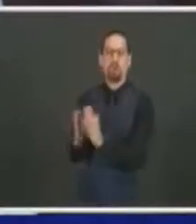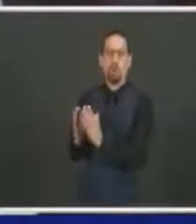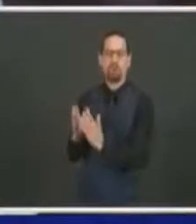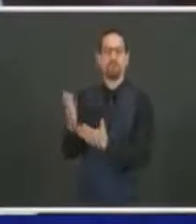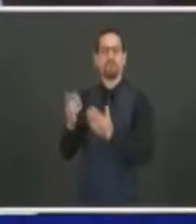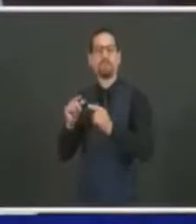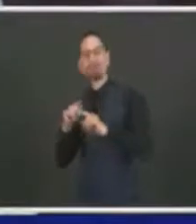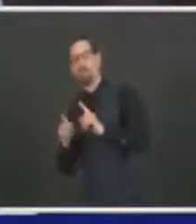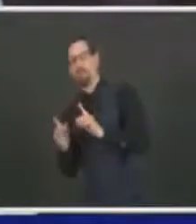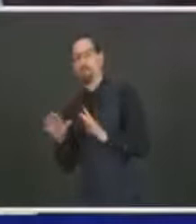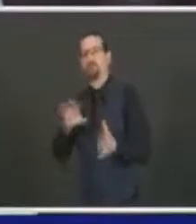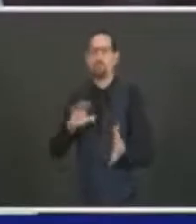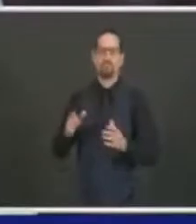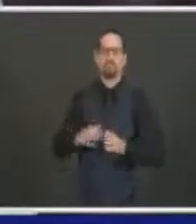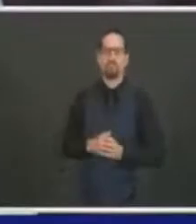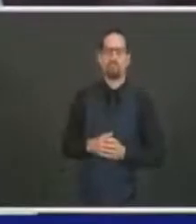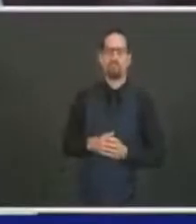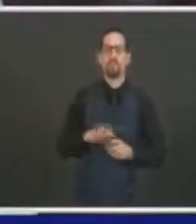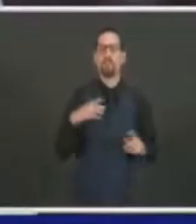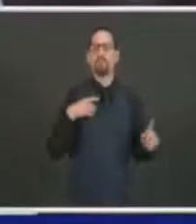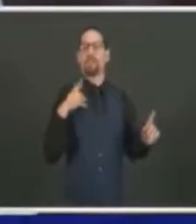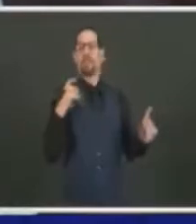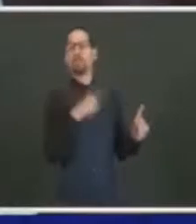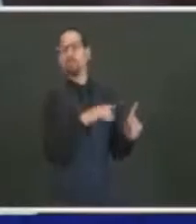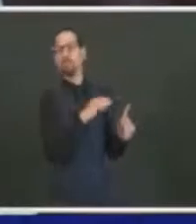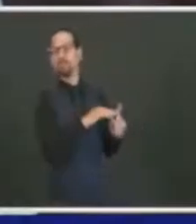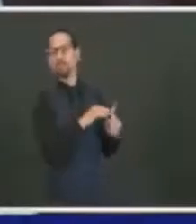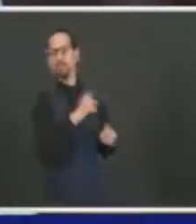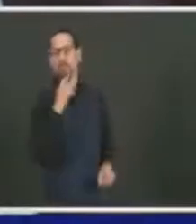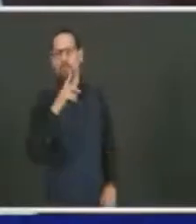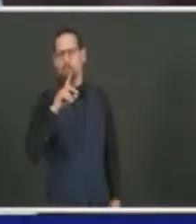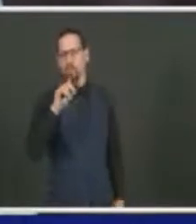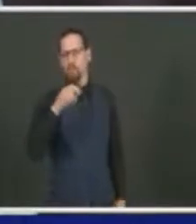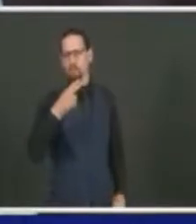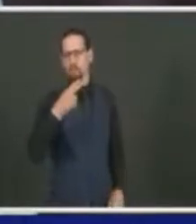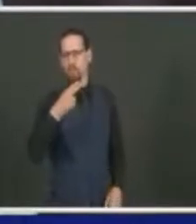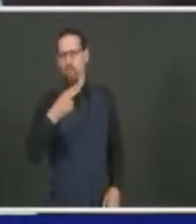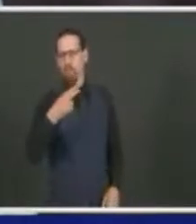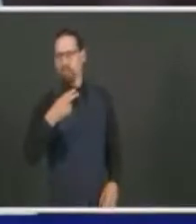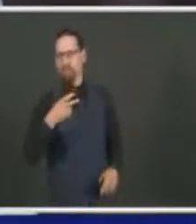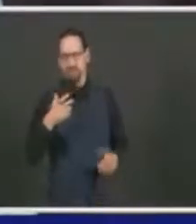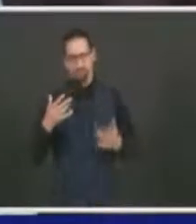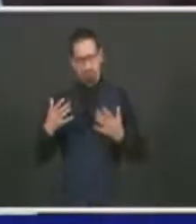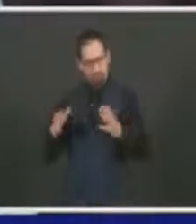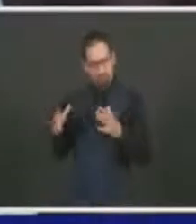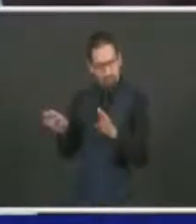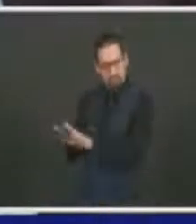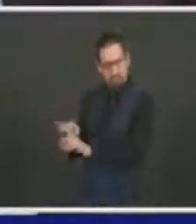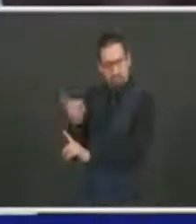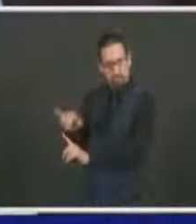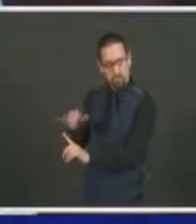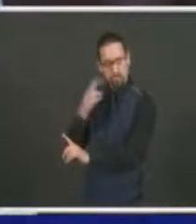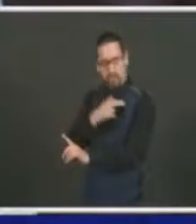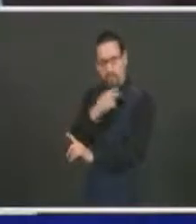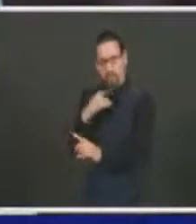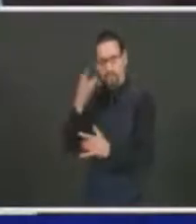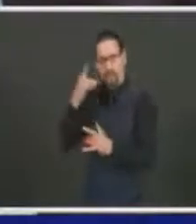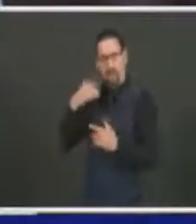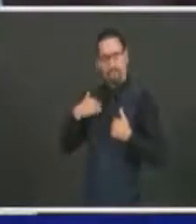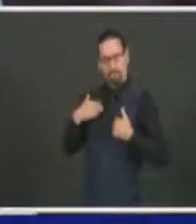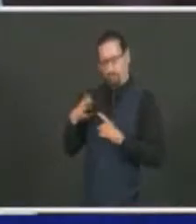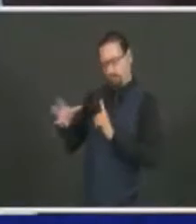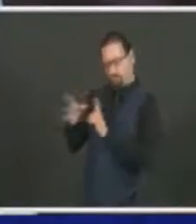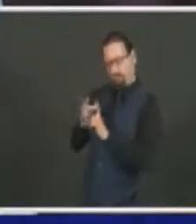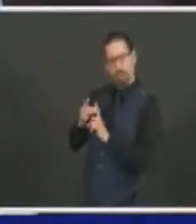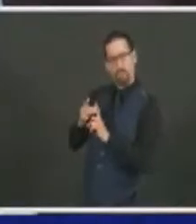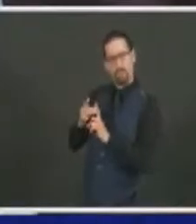the Department of Health shut down any restaurants in Rhode Island for COVID outbreaks among staff members or even patrons? As of what I know